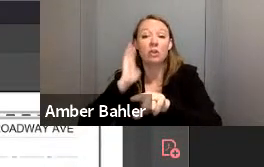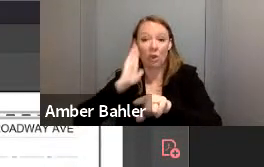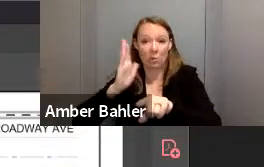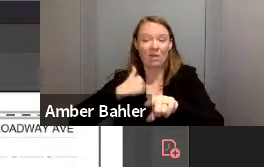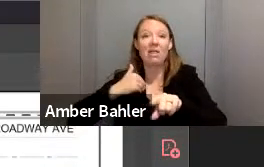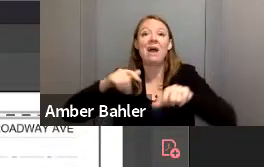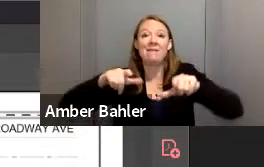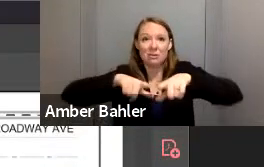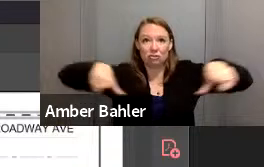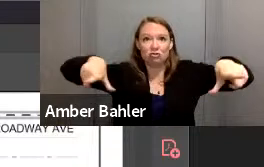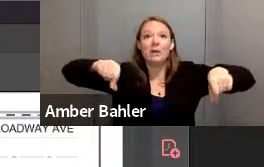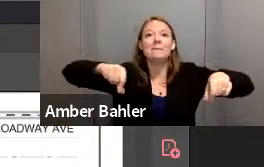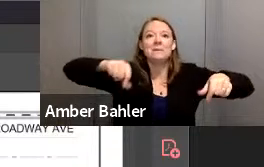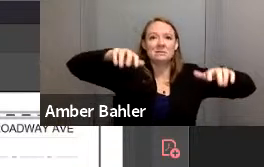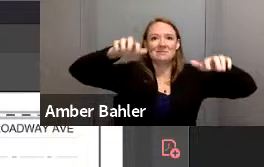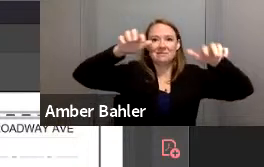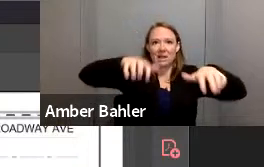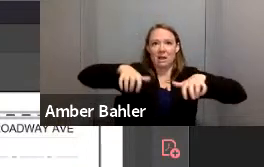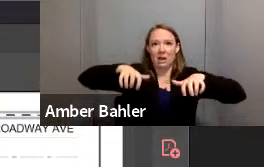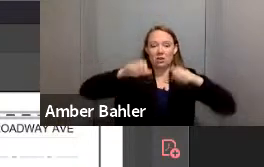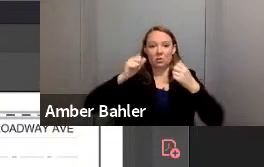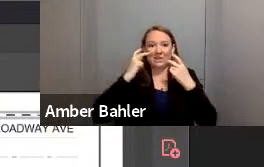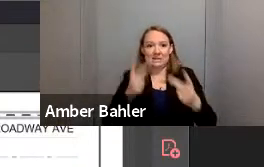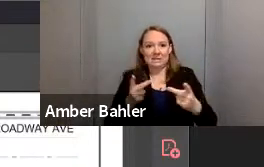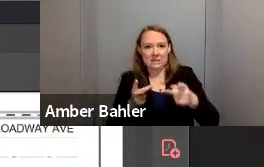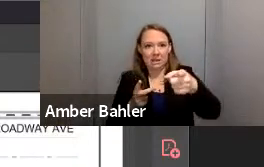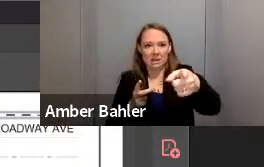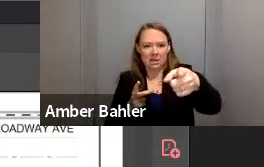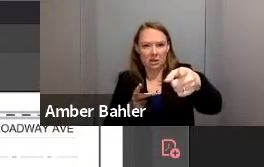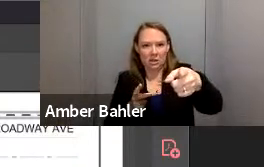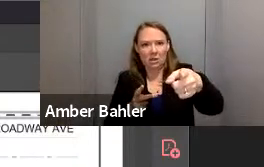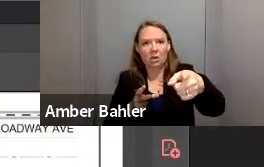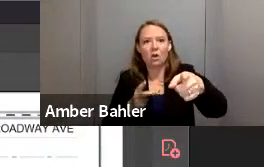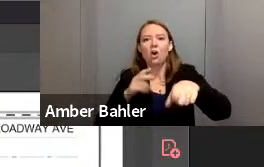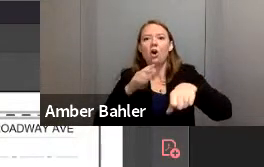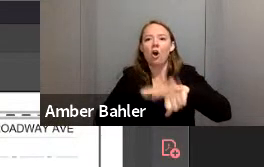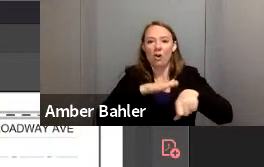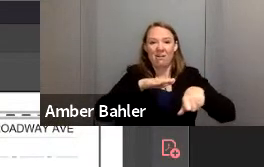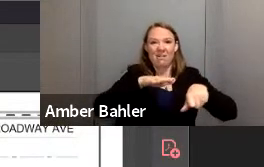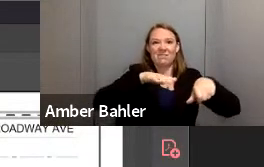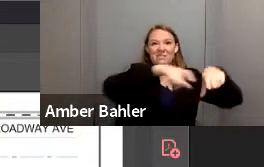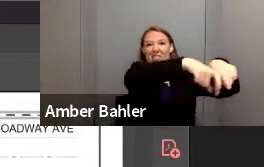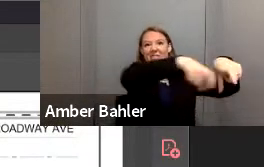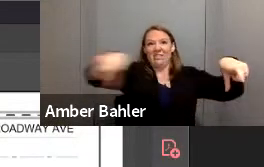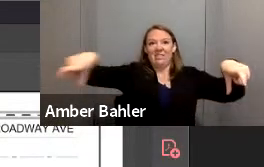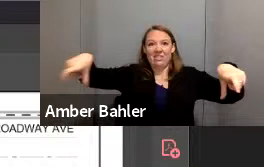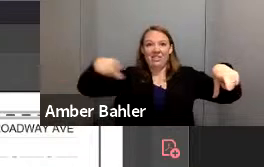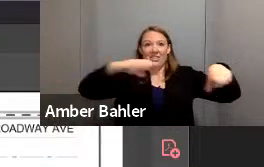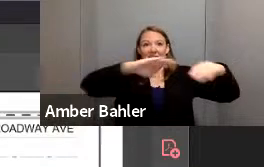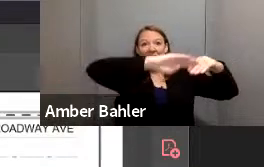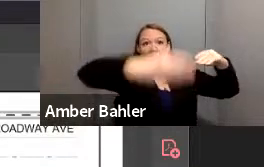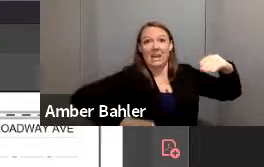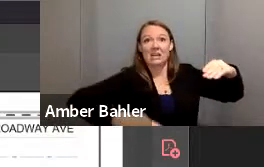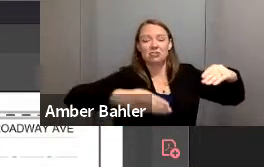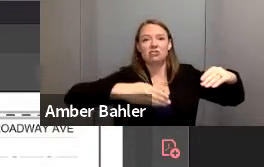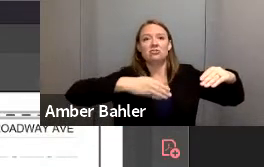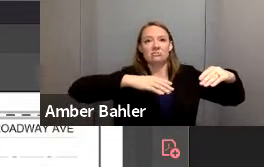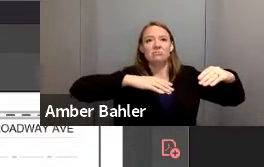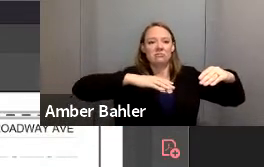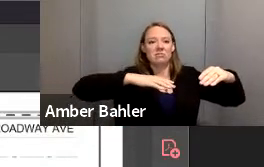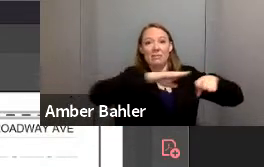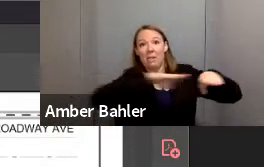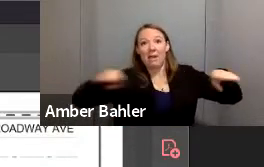strips, as you can see on the leading edge of the platform where you board, at the entrance and